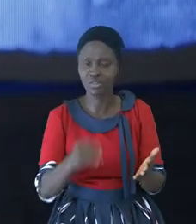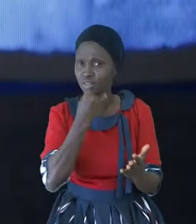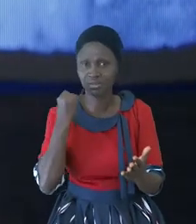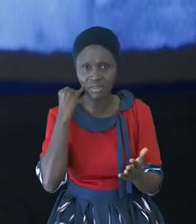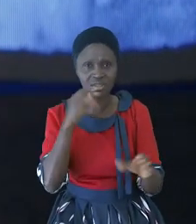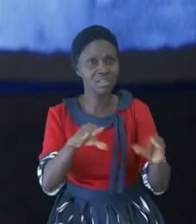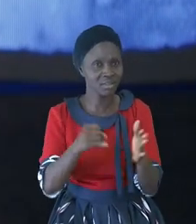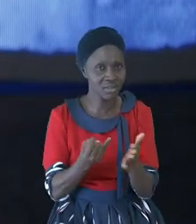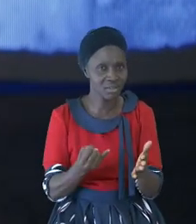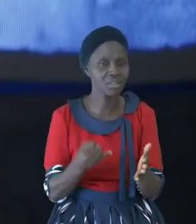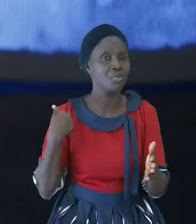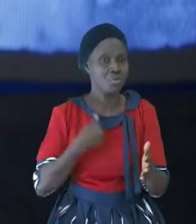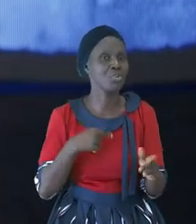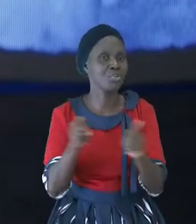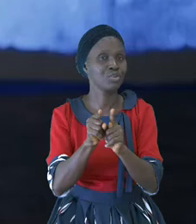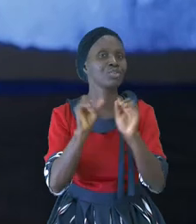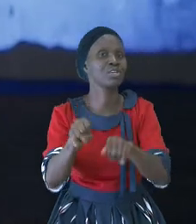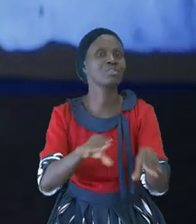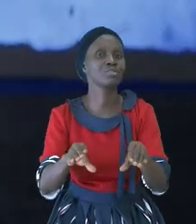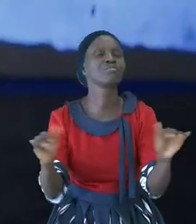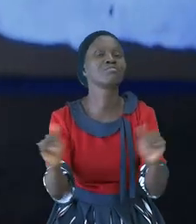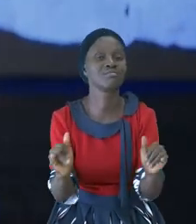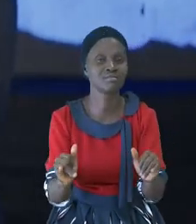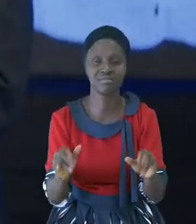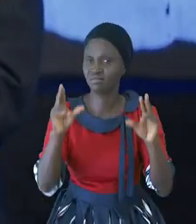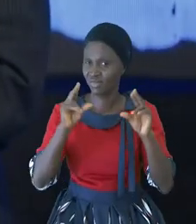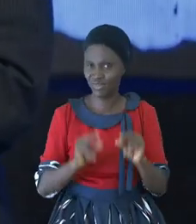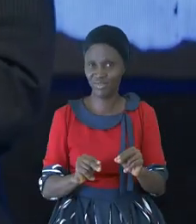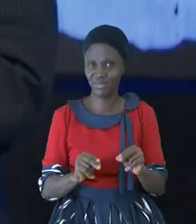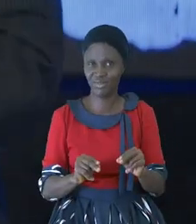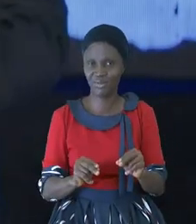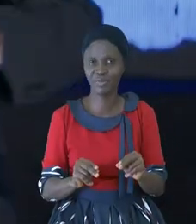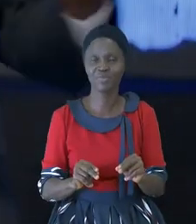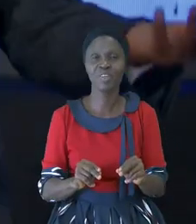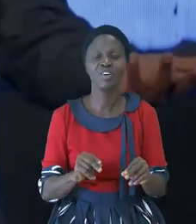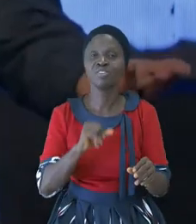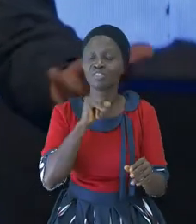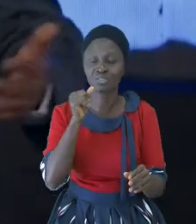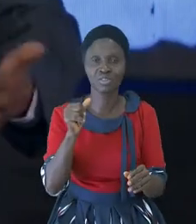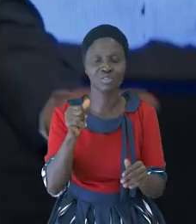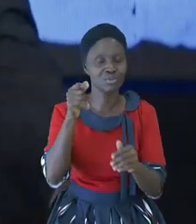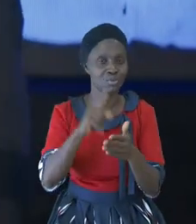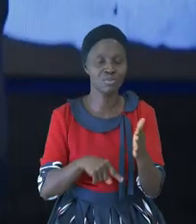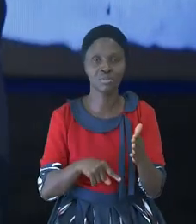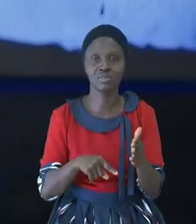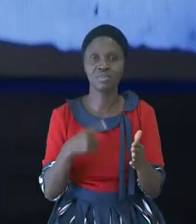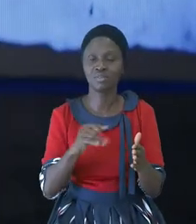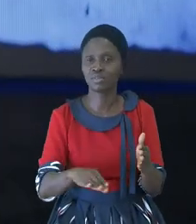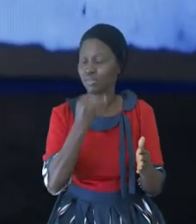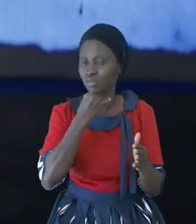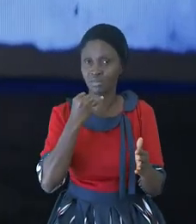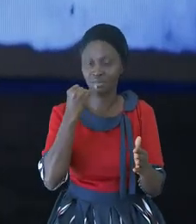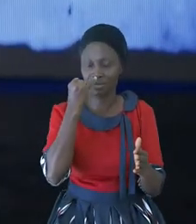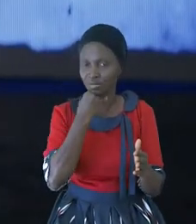only when you have the rod in your hand. And what this, what Paul can do, then we know that, you know, I can do